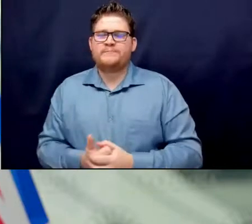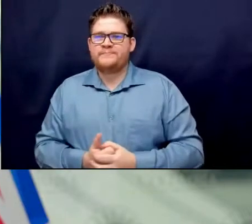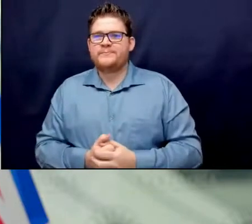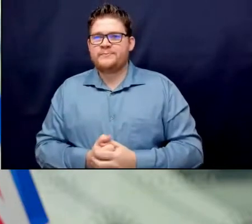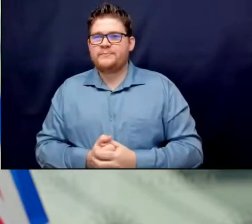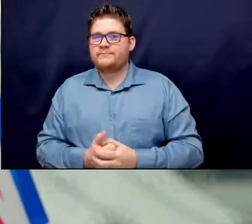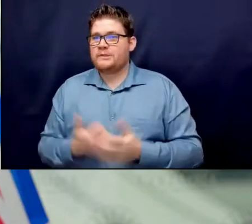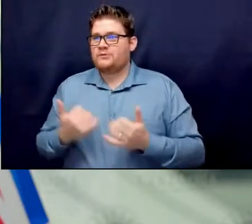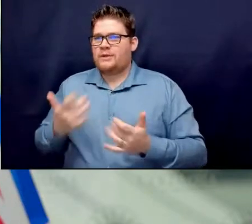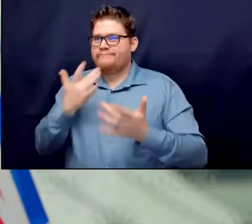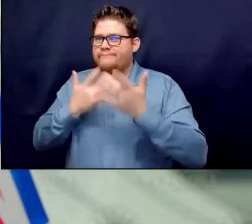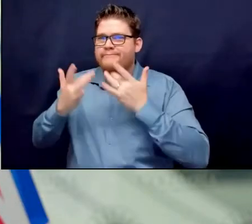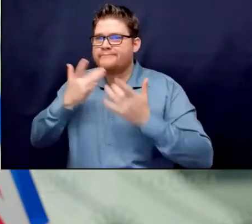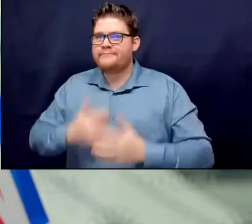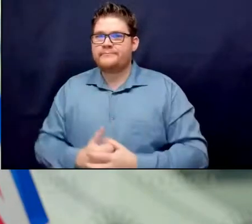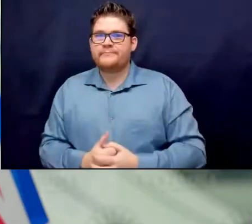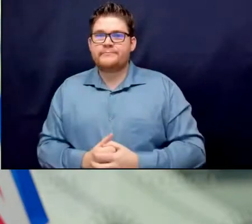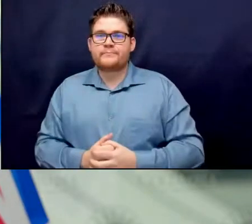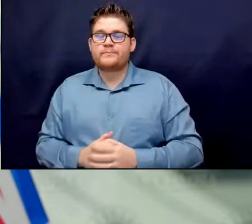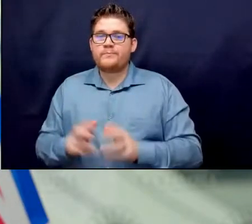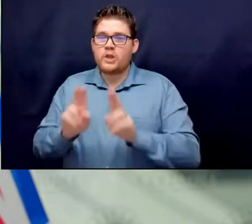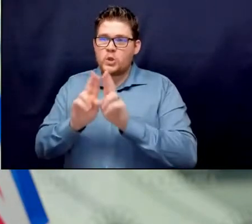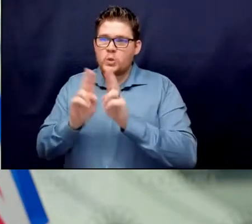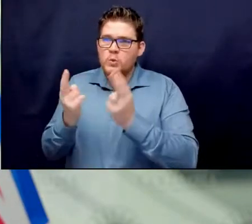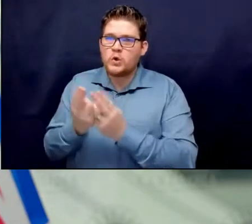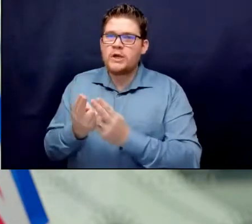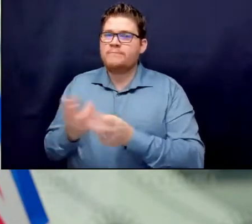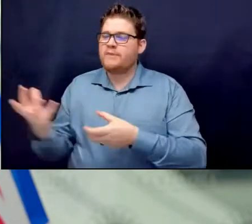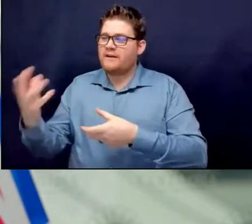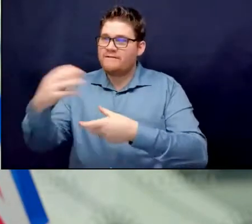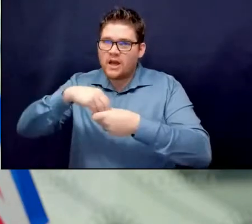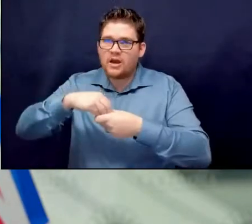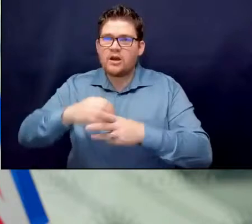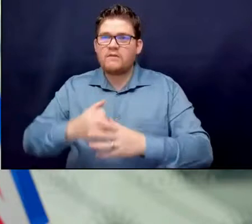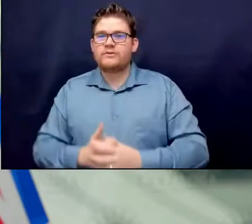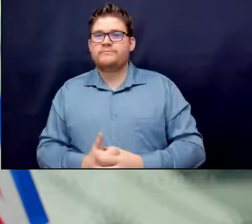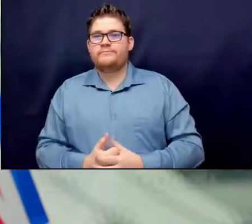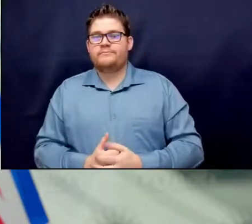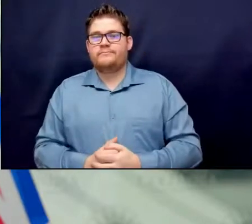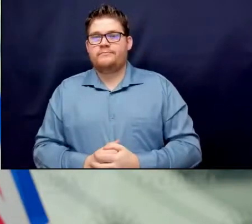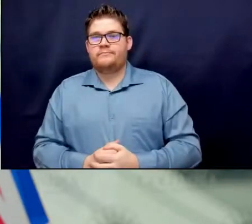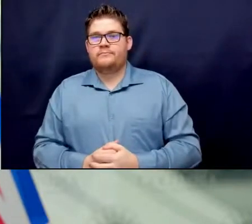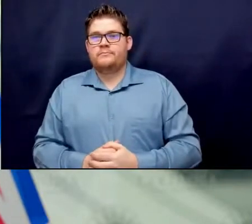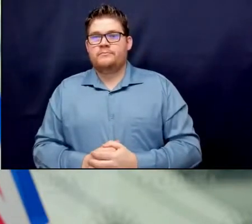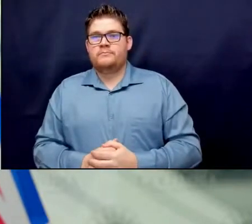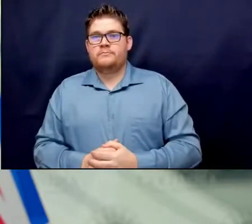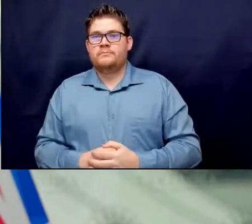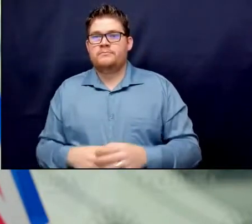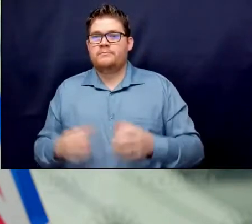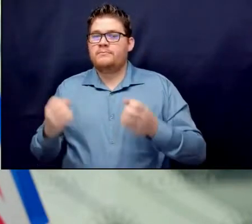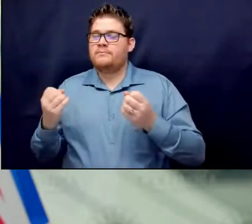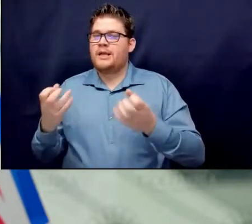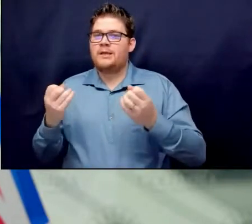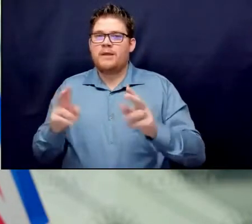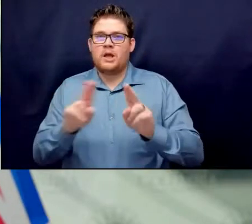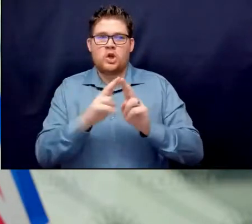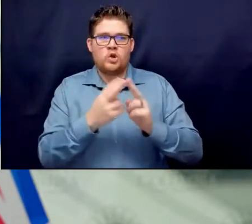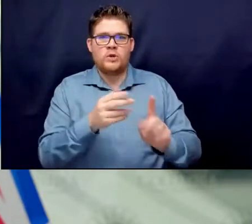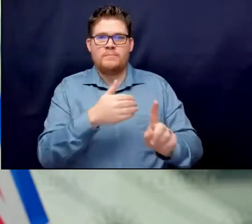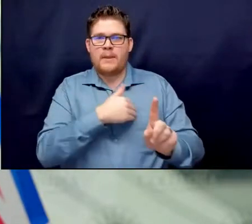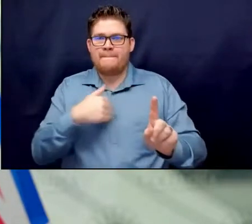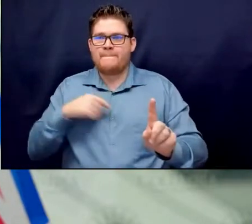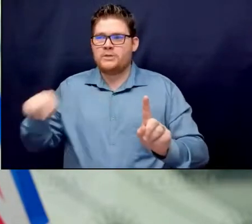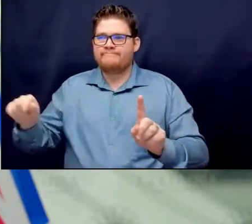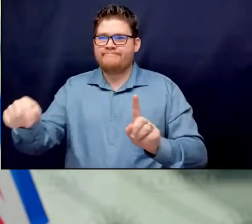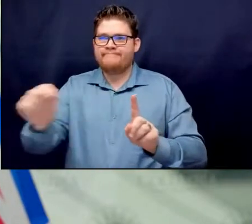BCGU, and many other unions, the UFCW, many other unions who are involved in healthcare, and the workers who are members of those unions,